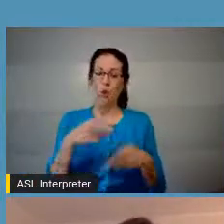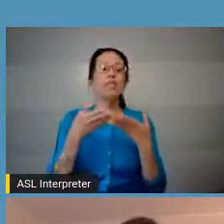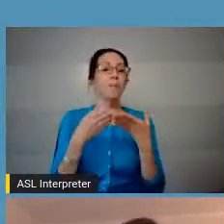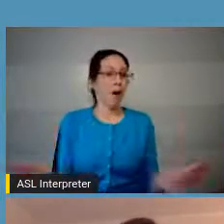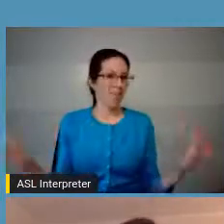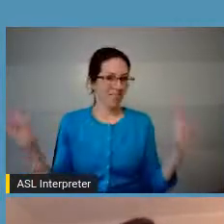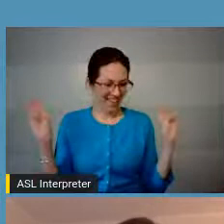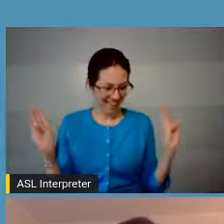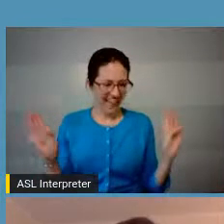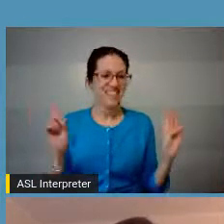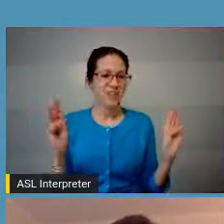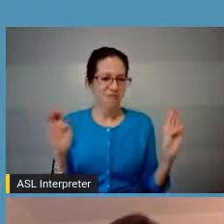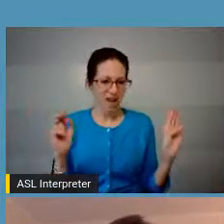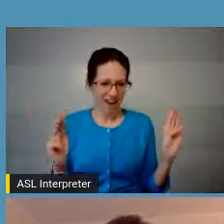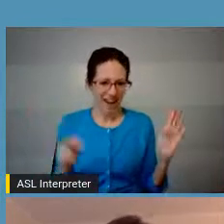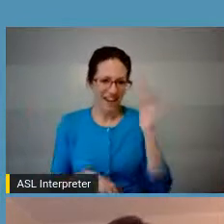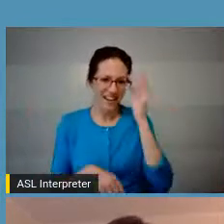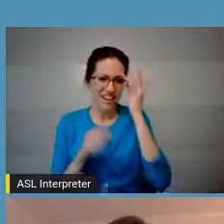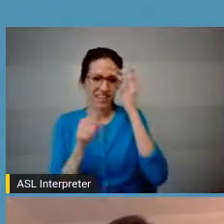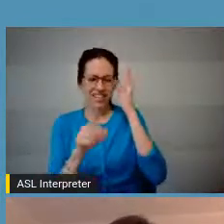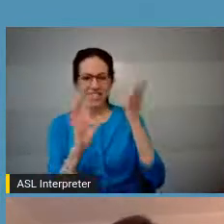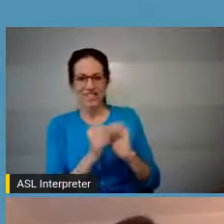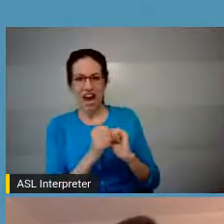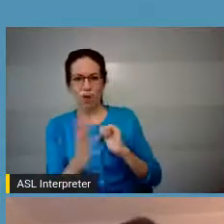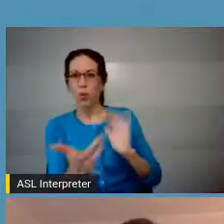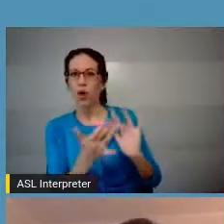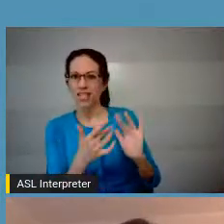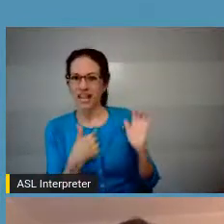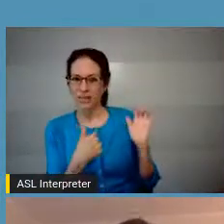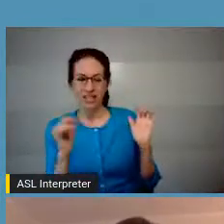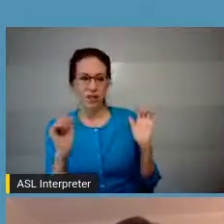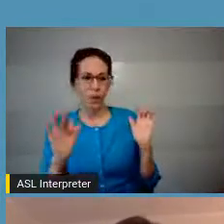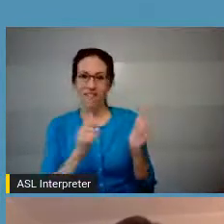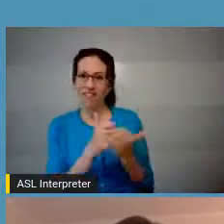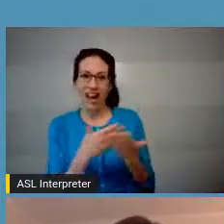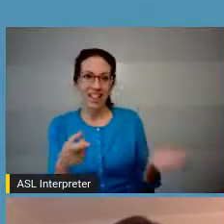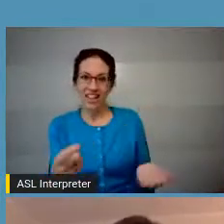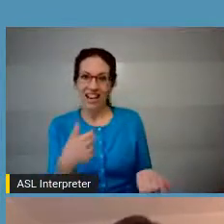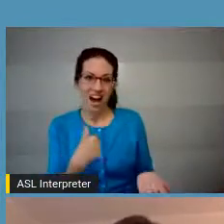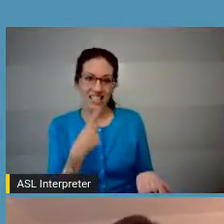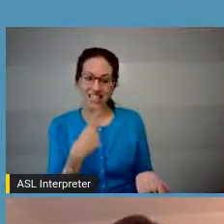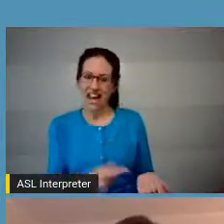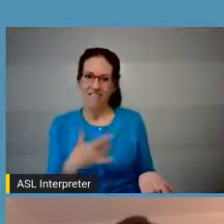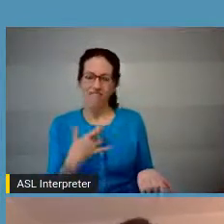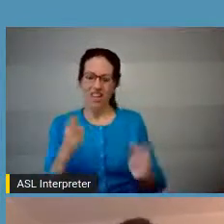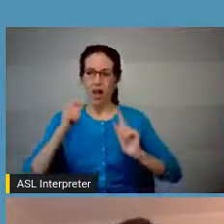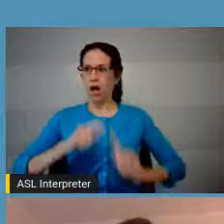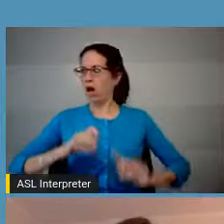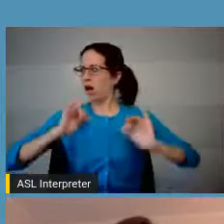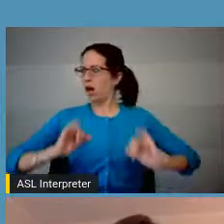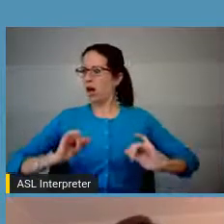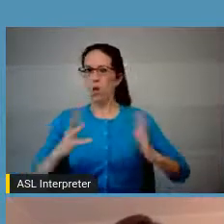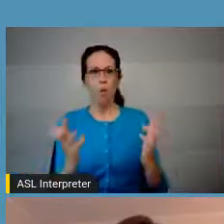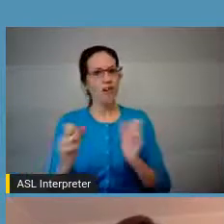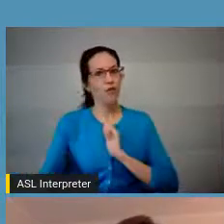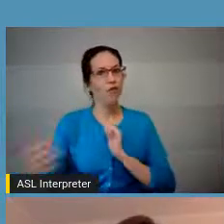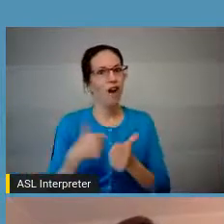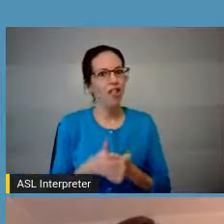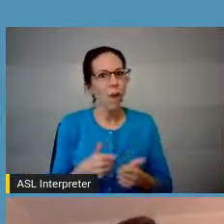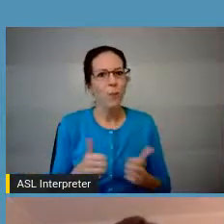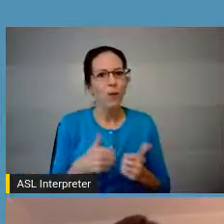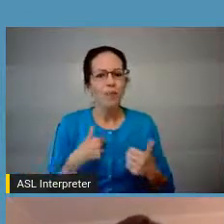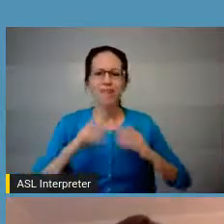credited. And this is how you find me. So if anything I've said struck a chord and you need to follow up with me, please look up on my